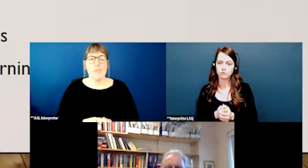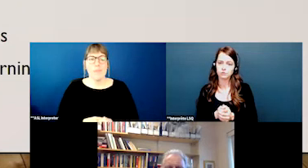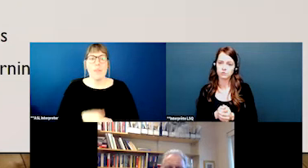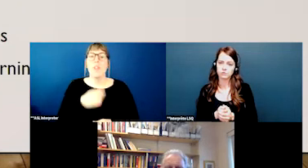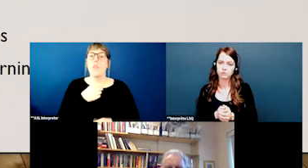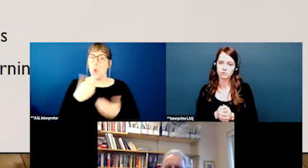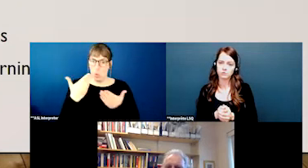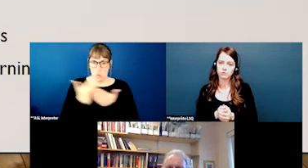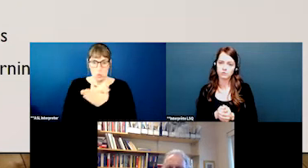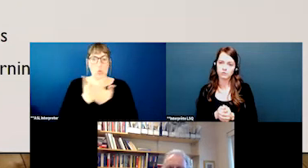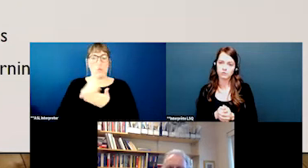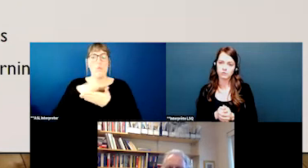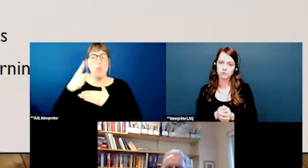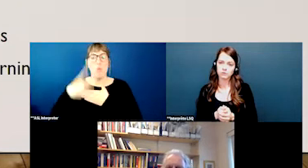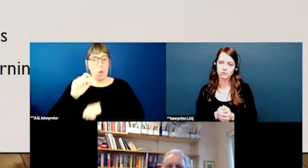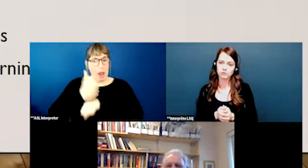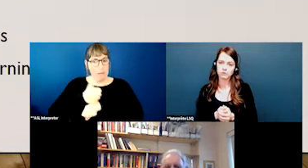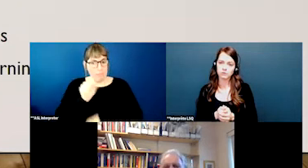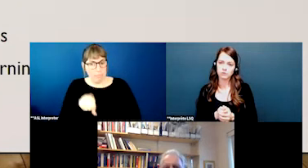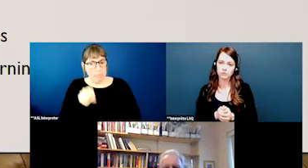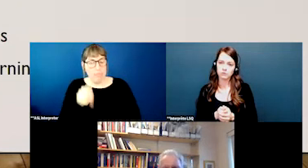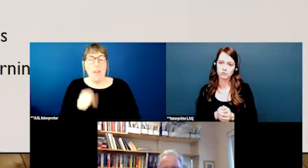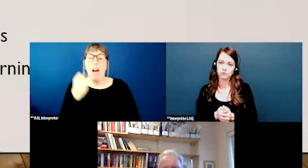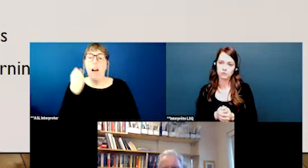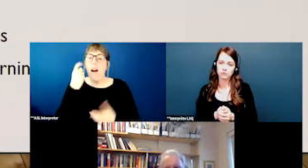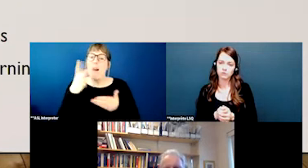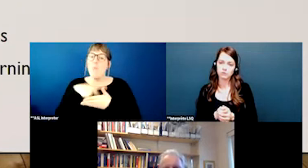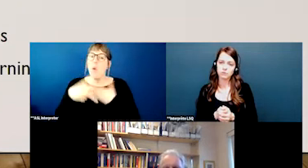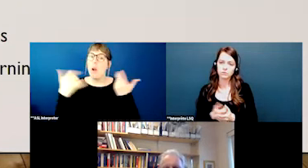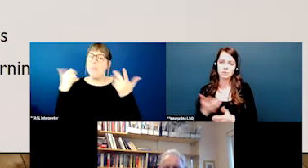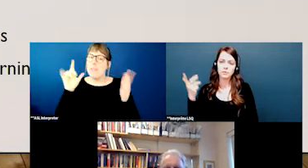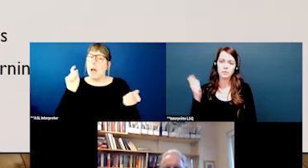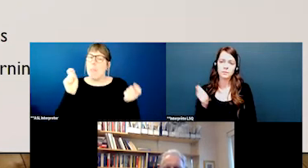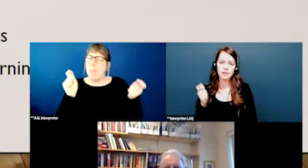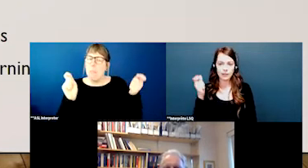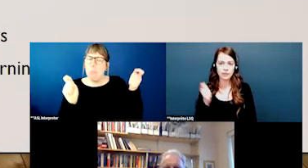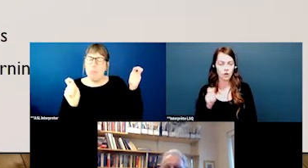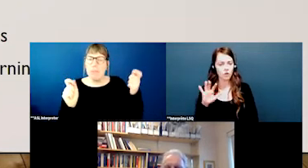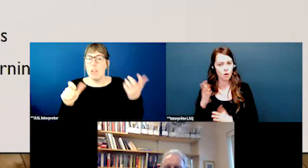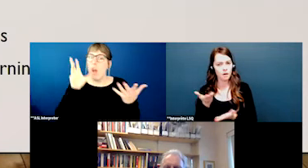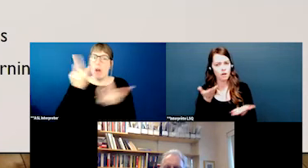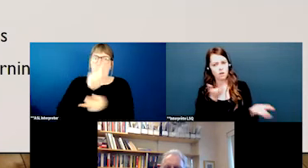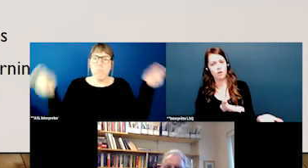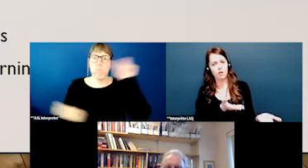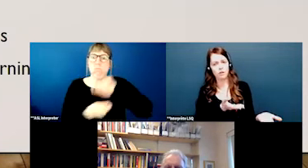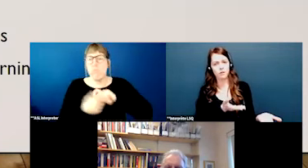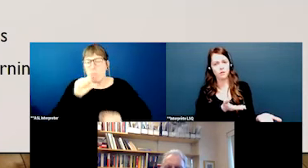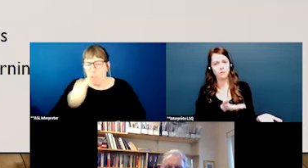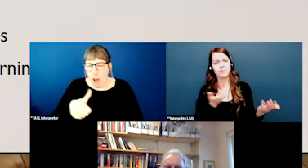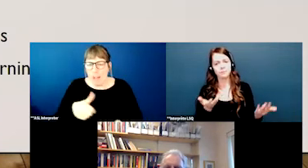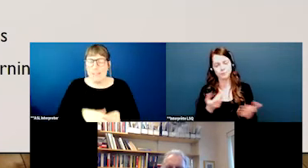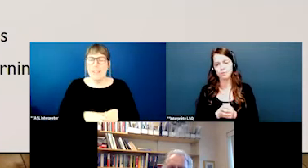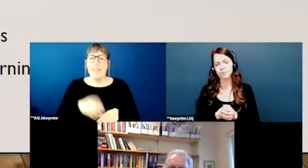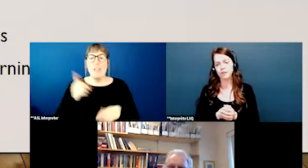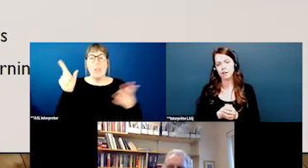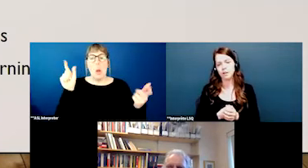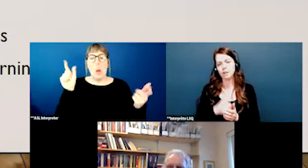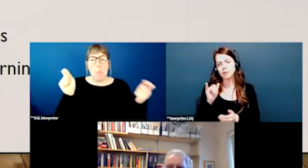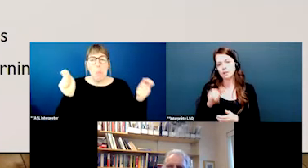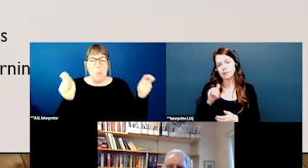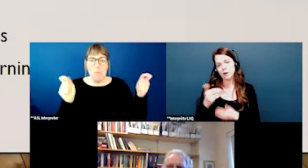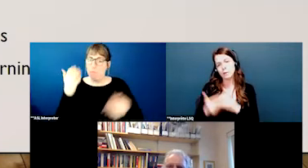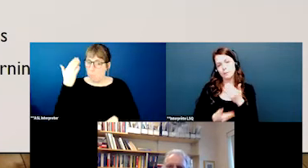a new program, but it's largely evolutionary, not revolutionary. It's evolutionary in the sense that it's being